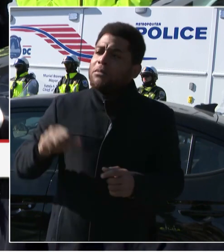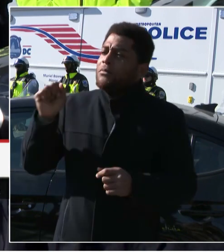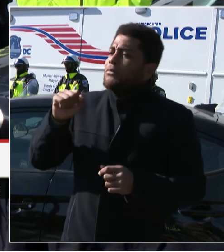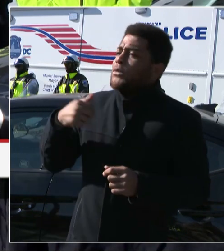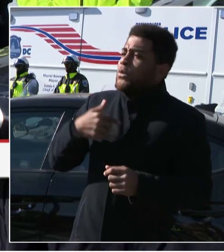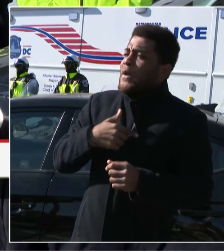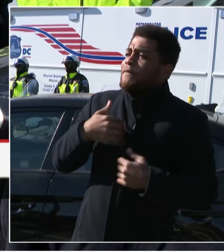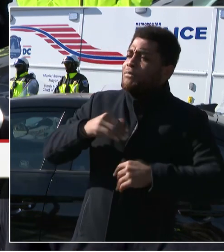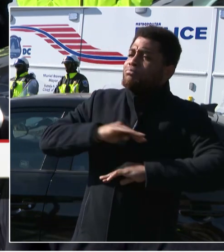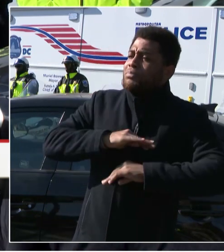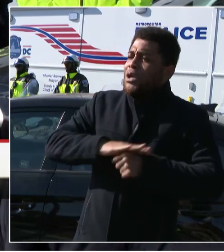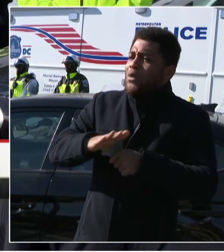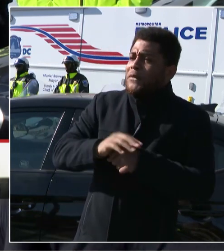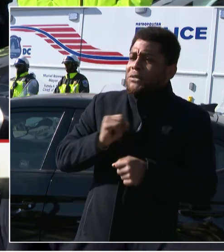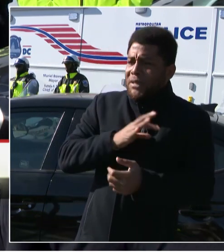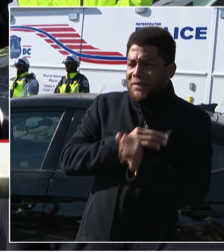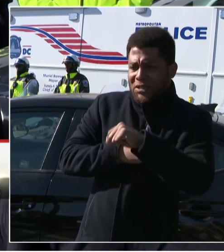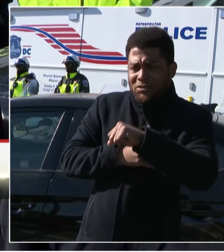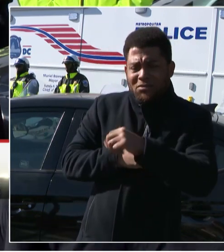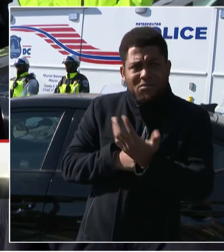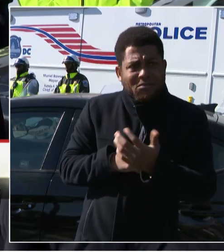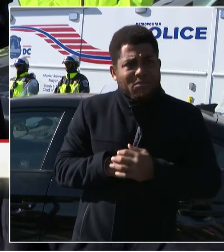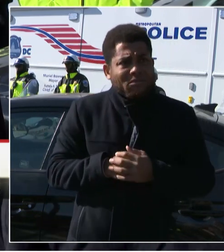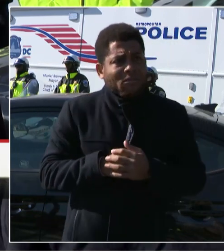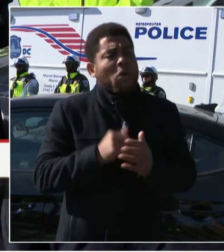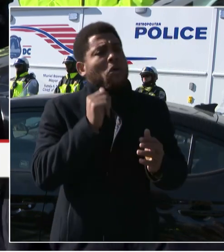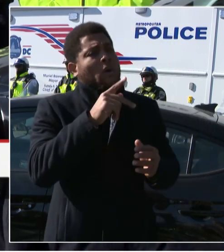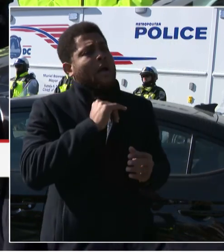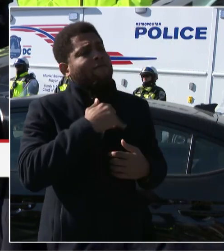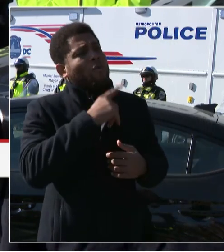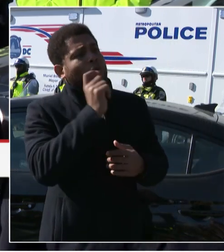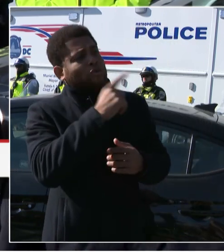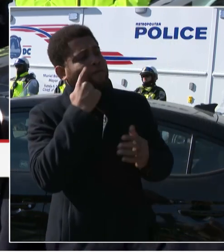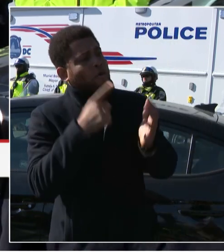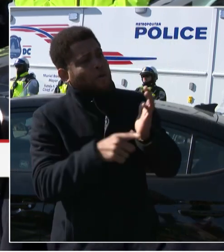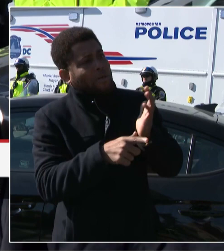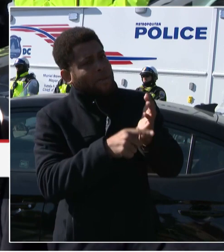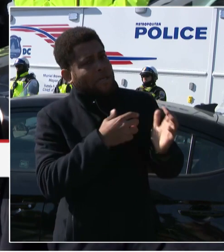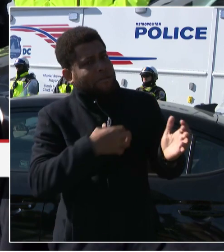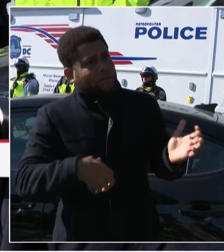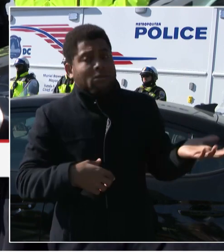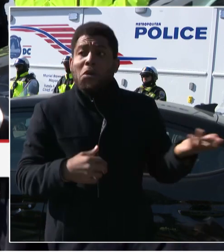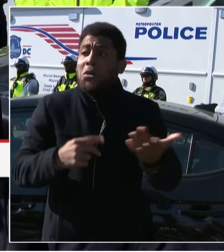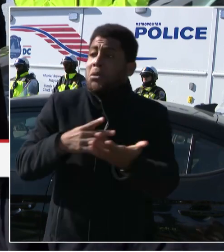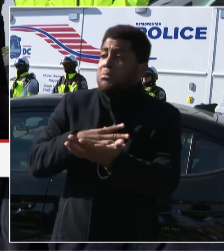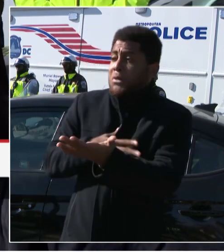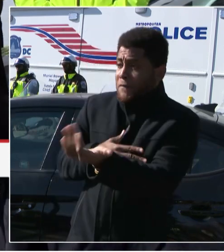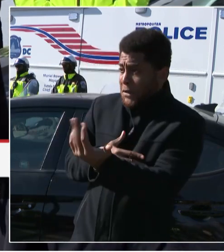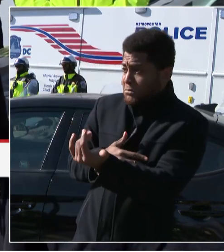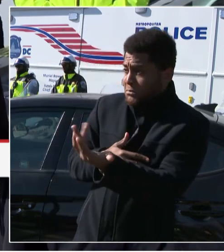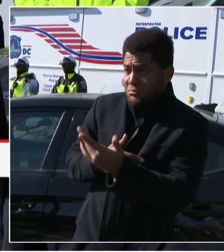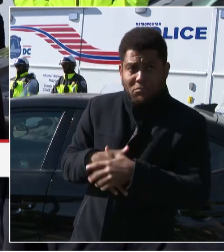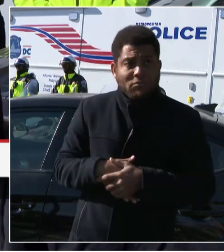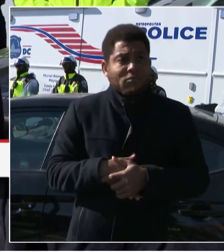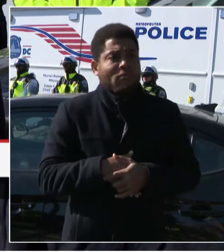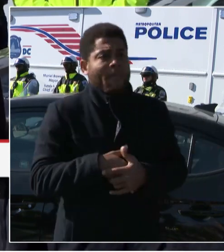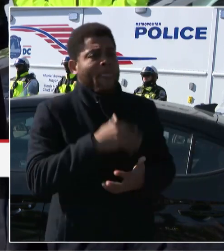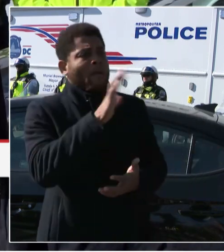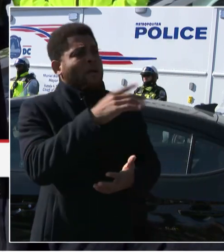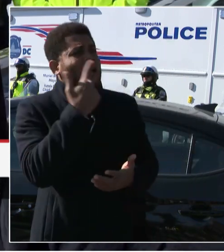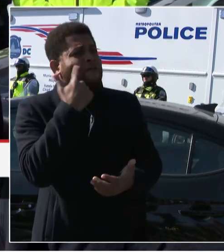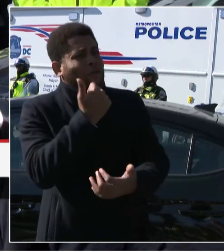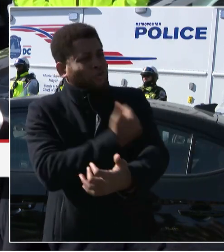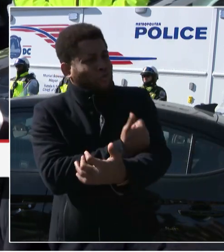And I have a question for the Deputy Mayor as well. On What's your unrelated. question? The question is on the drug-free zone policy and its